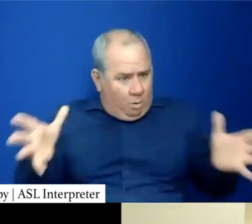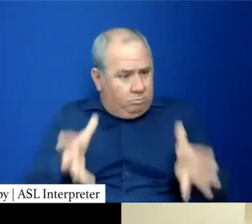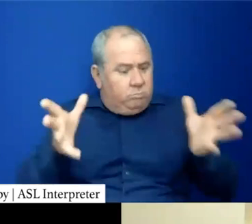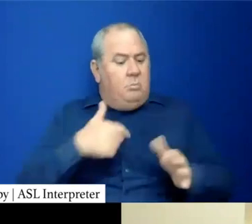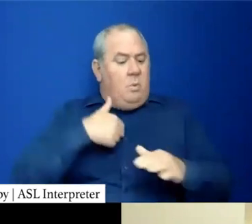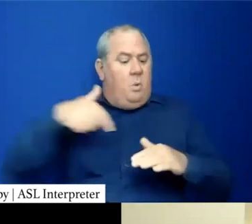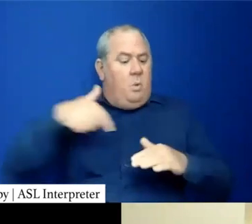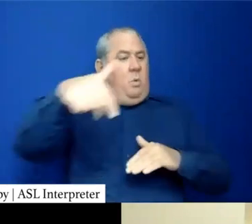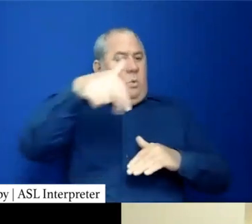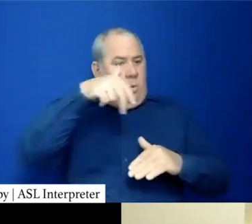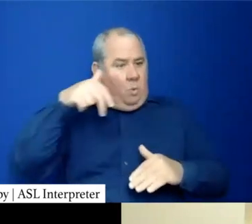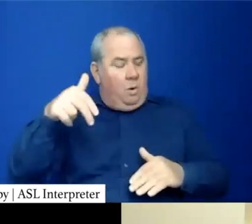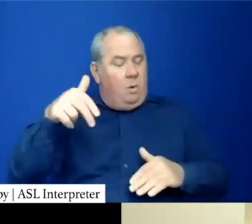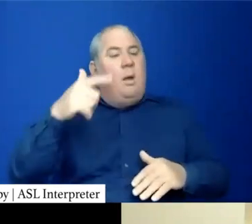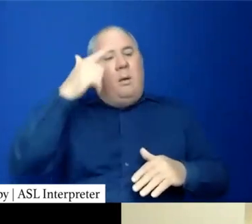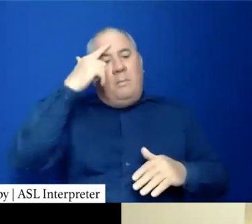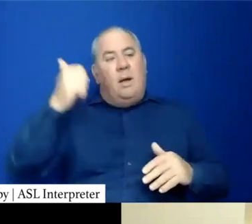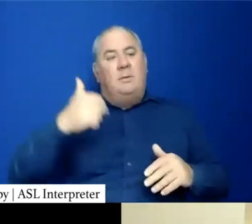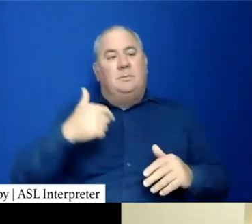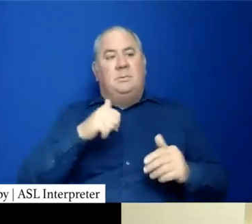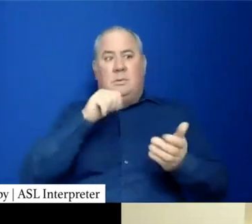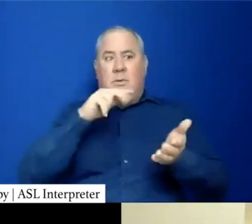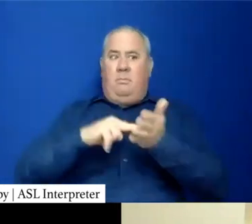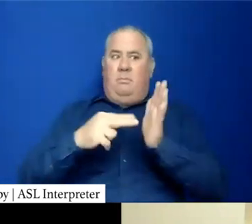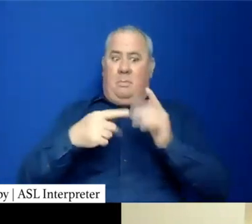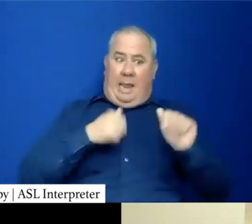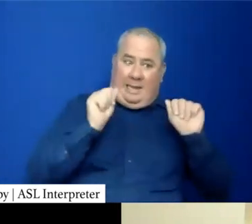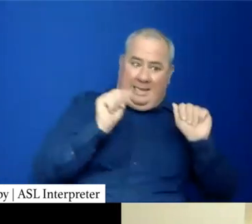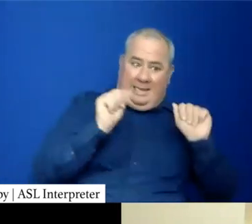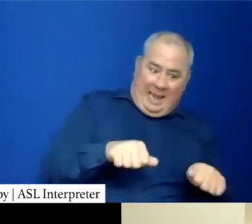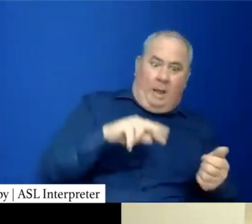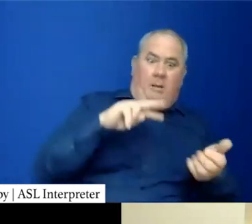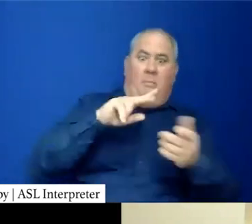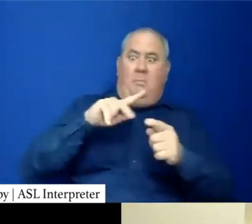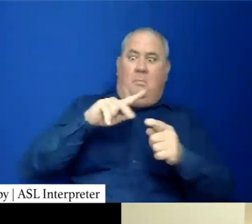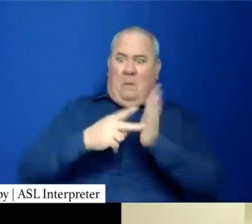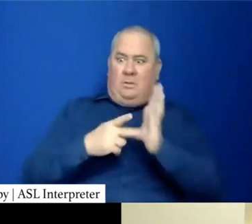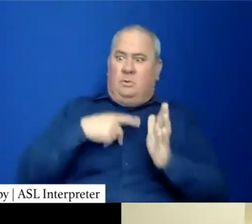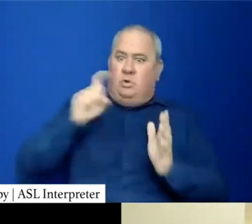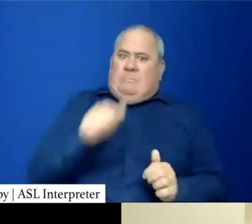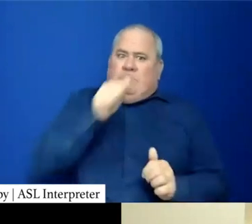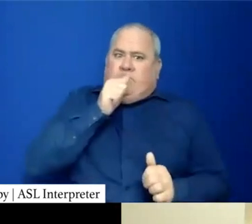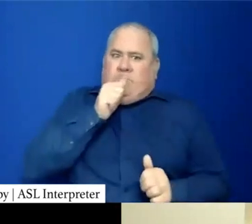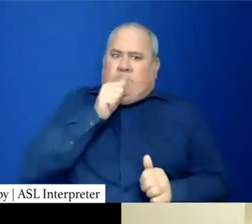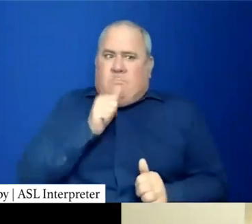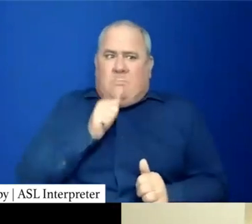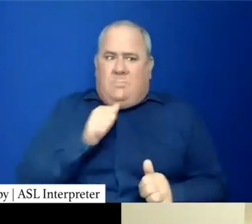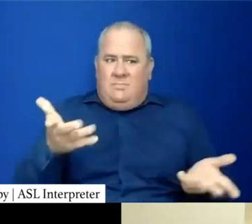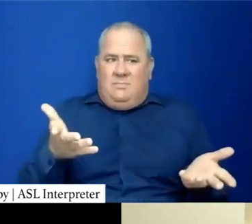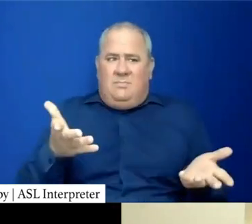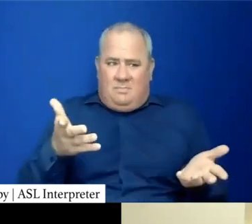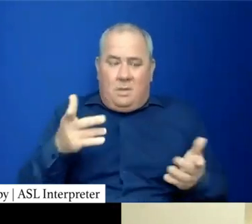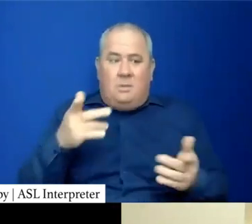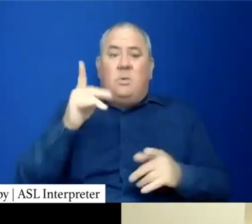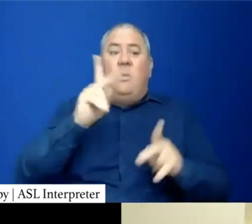But just because I can do it doesn't mean it's worth the energy to do it, or the fall risk, or the amount of time that I